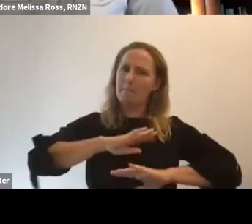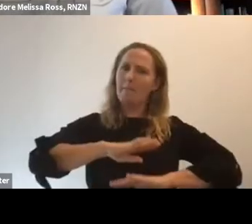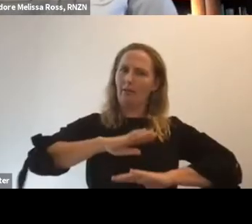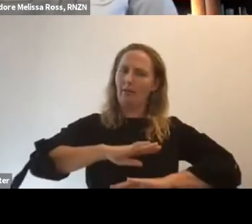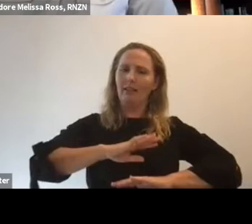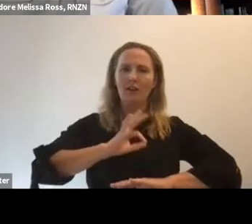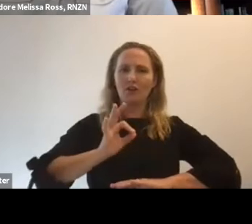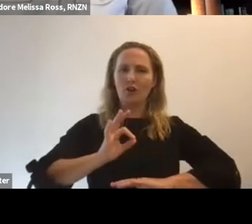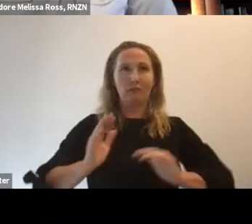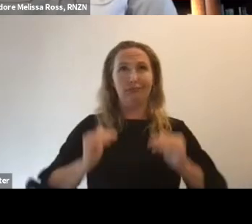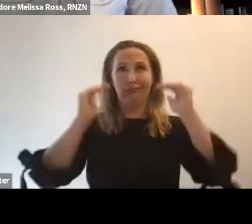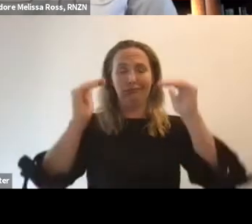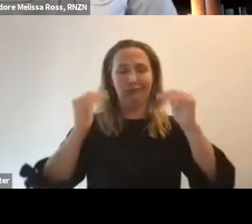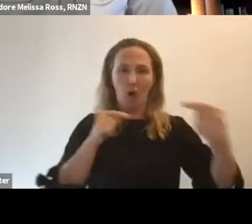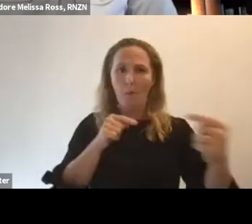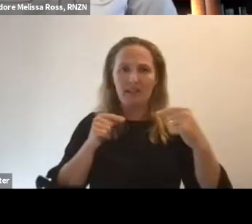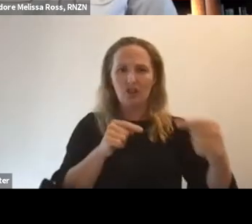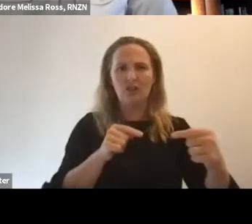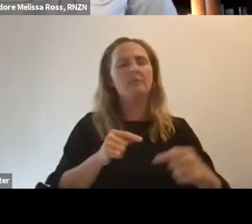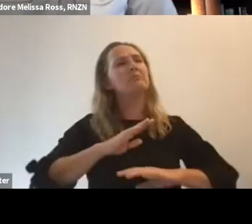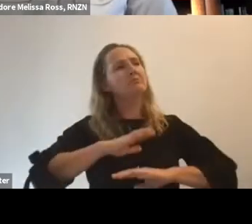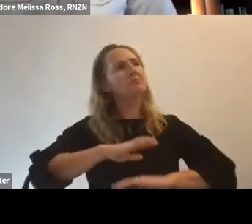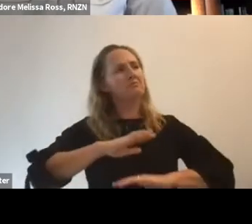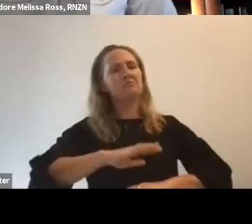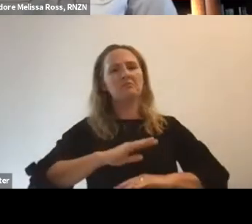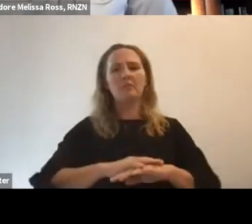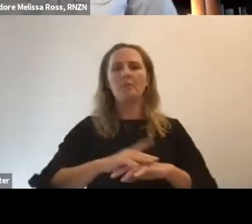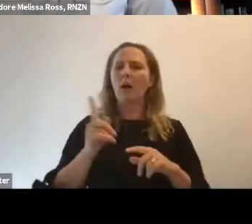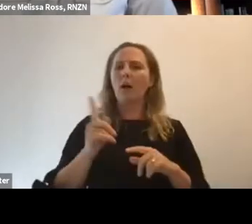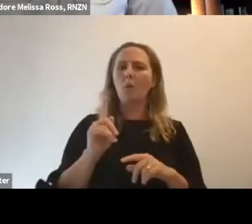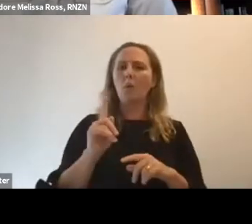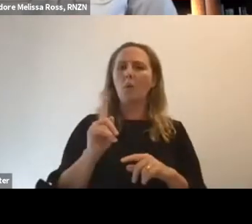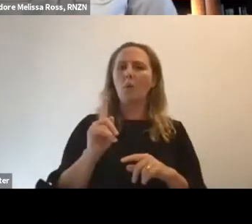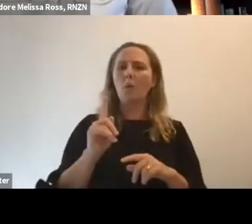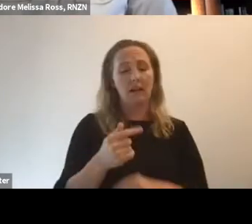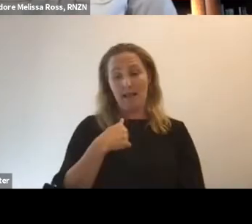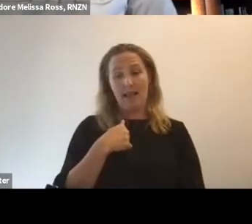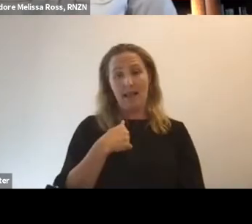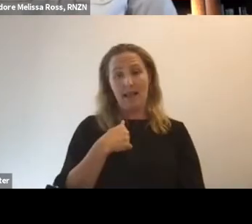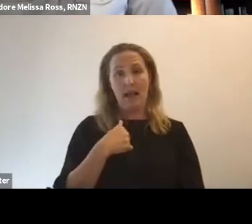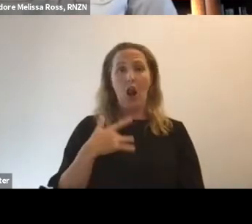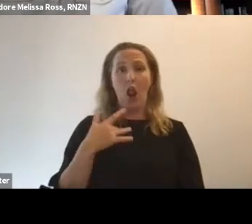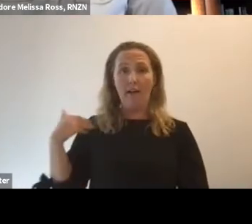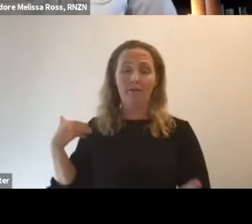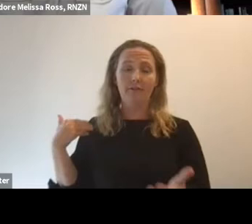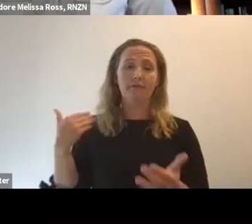about what we've been doing. My life has been in sport on and off the field, and